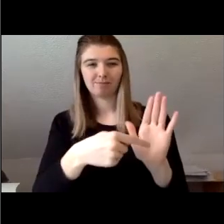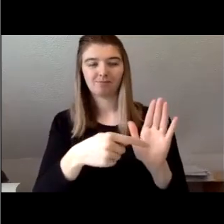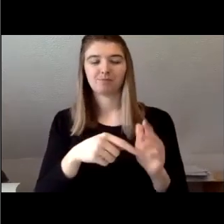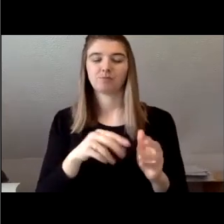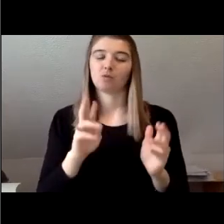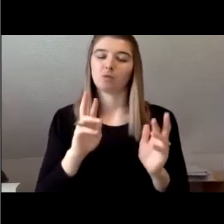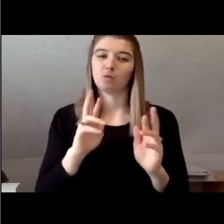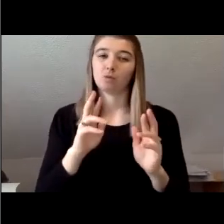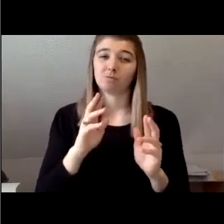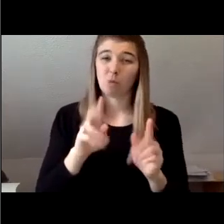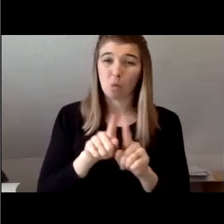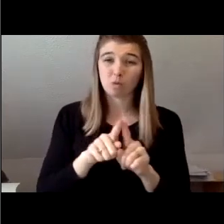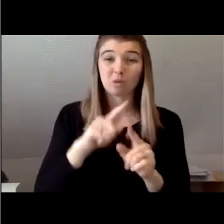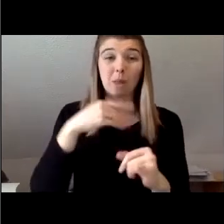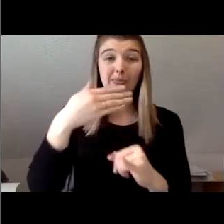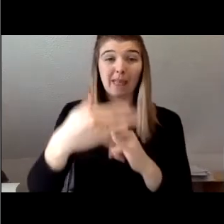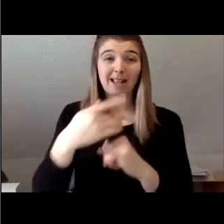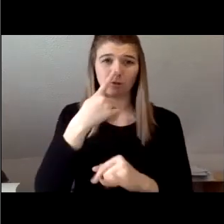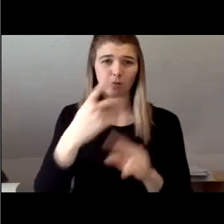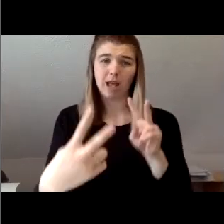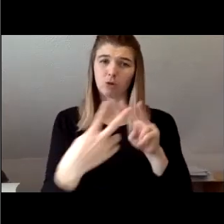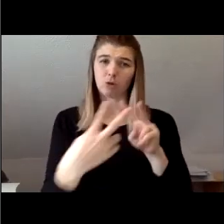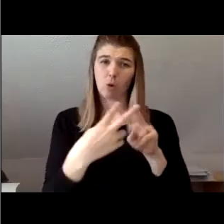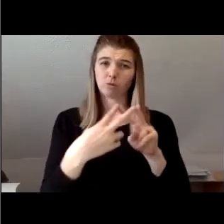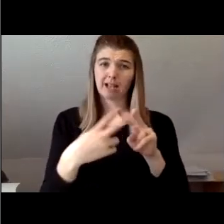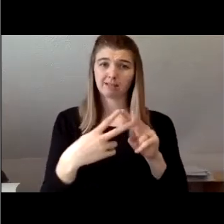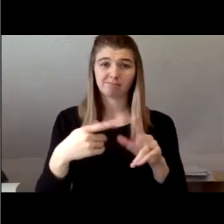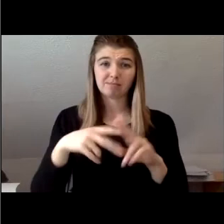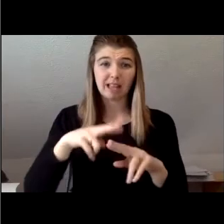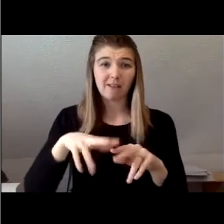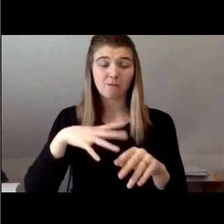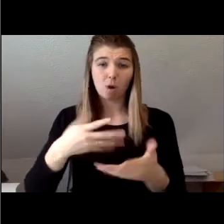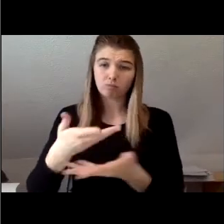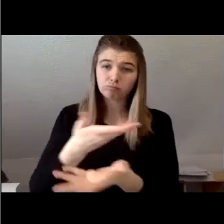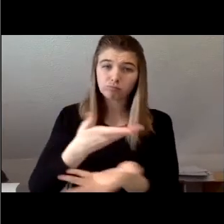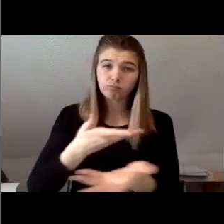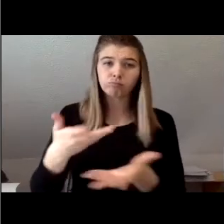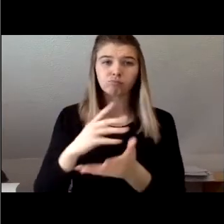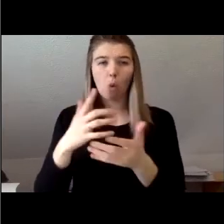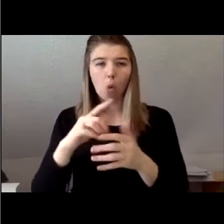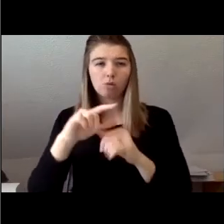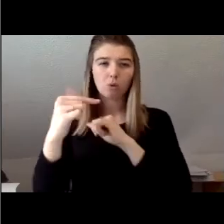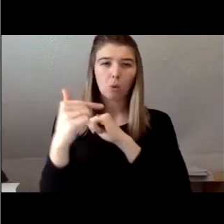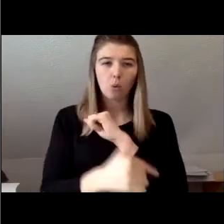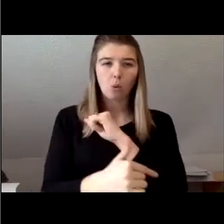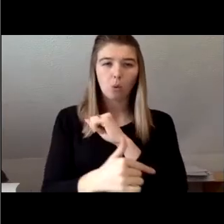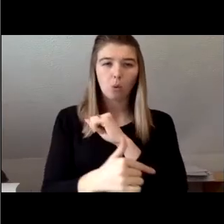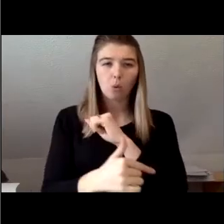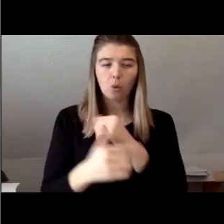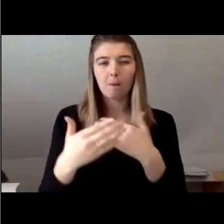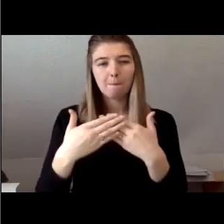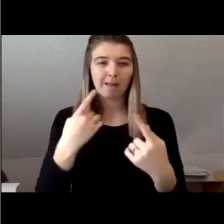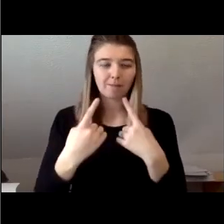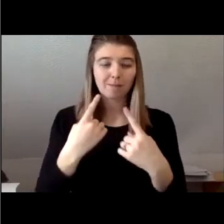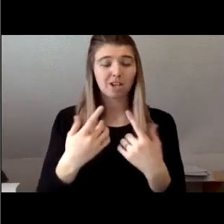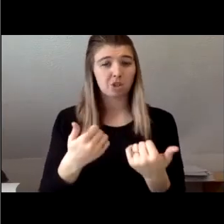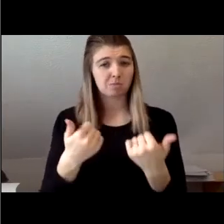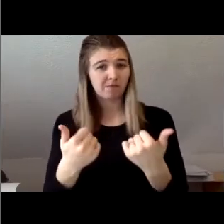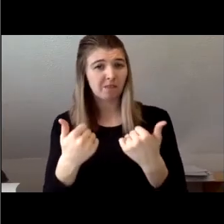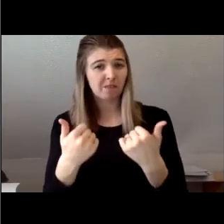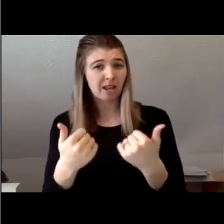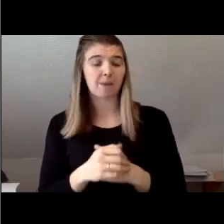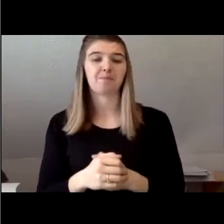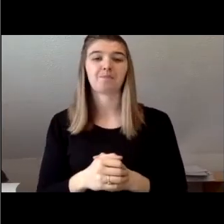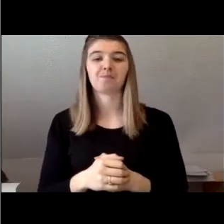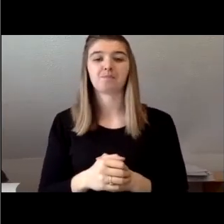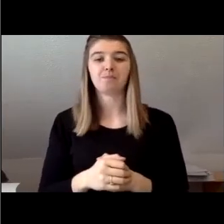The first I'll mention is the Dimensions program. And this program aims to foster transformational change within the research